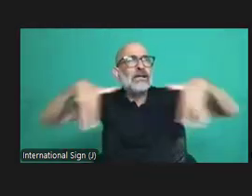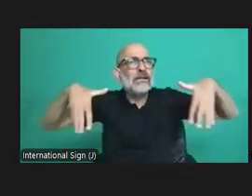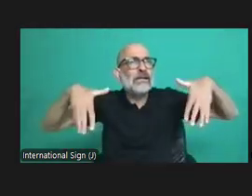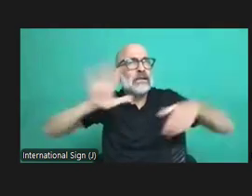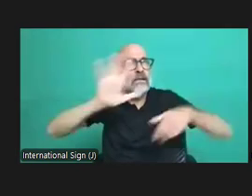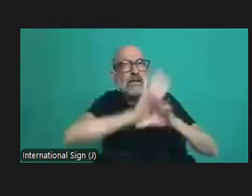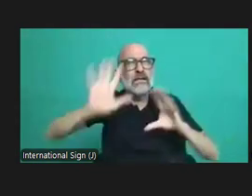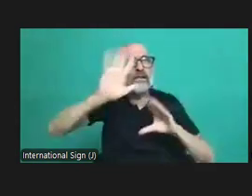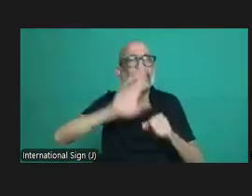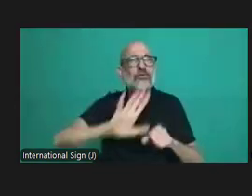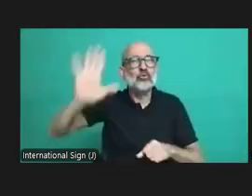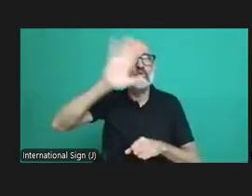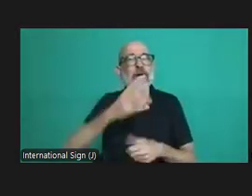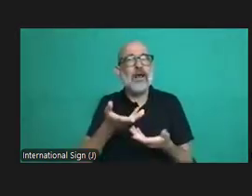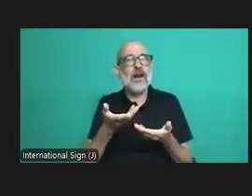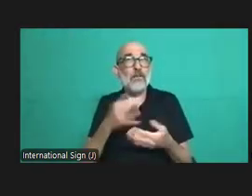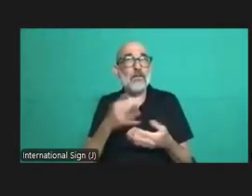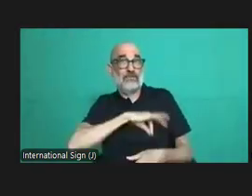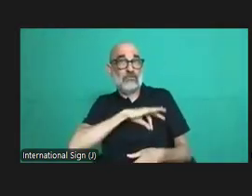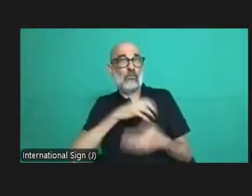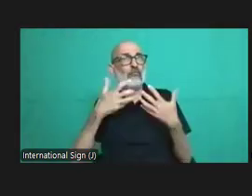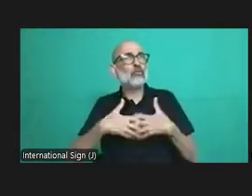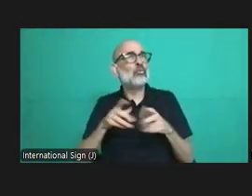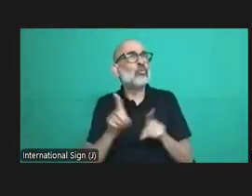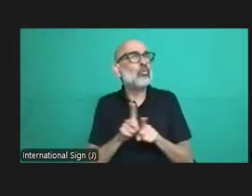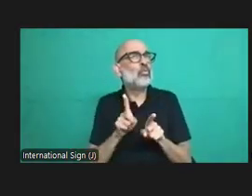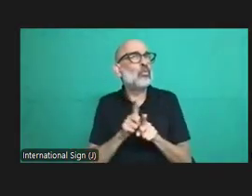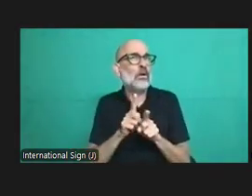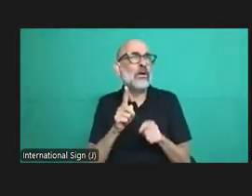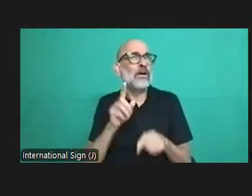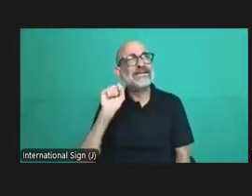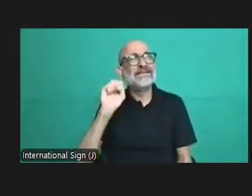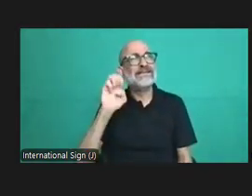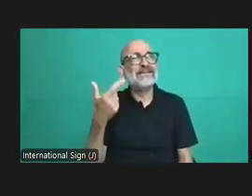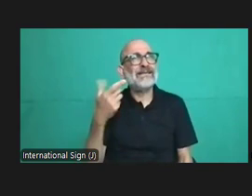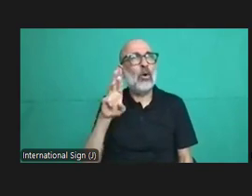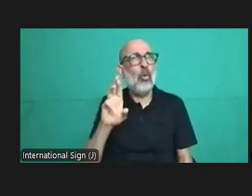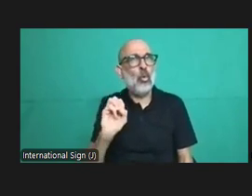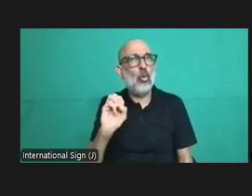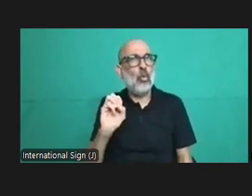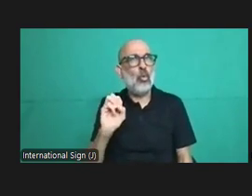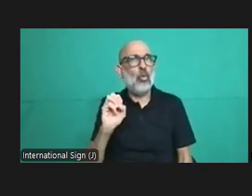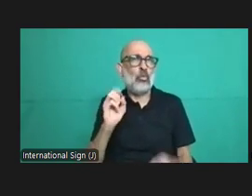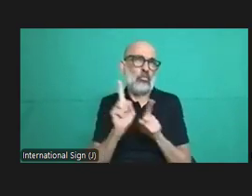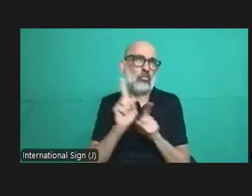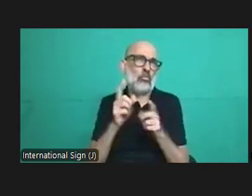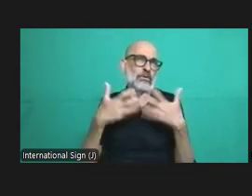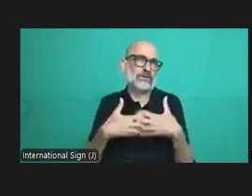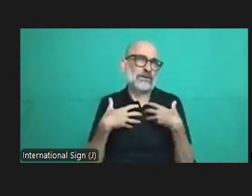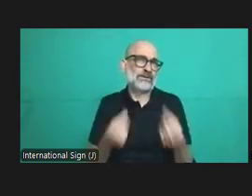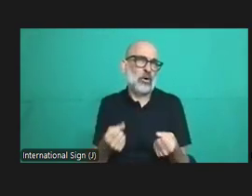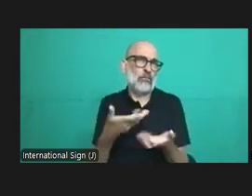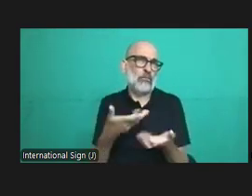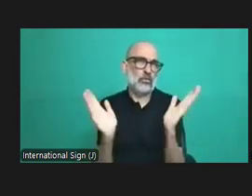certain interventions that may or may not be accessible in the country, but they may not have the resources so to do. And medical